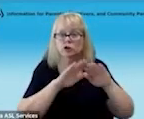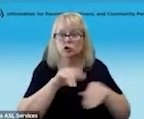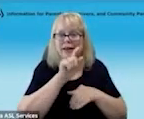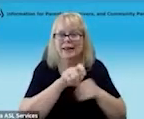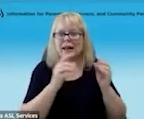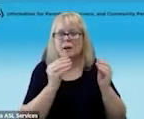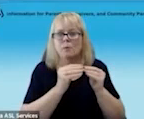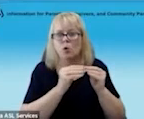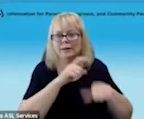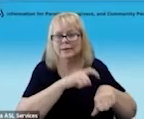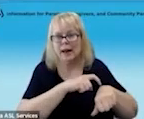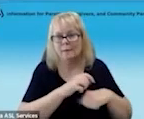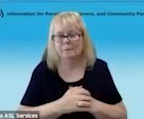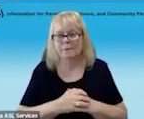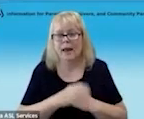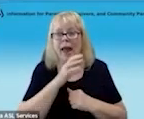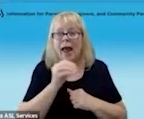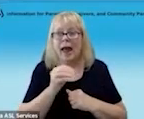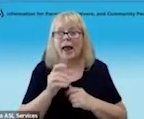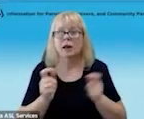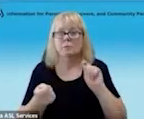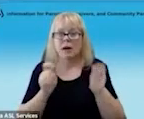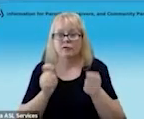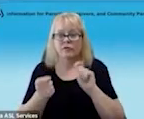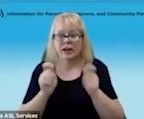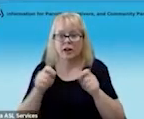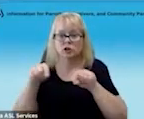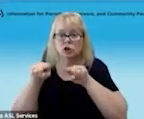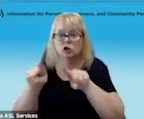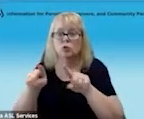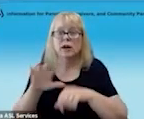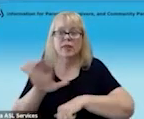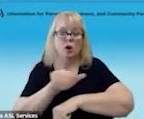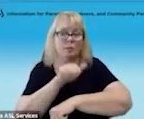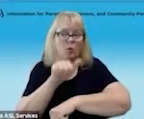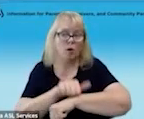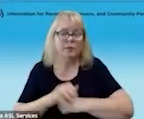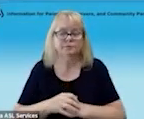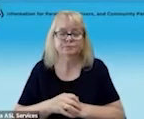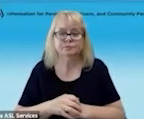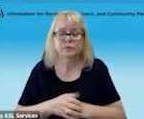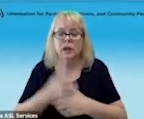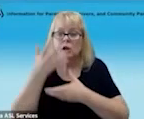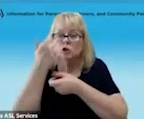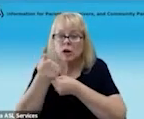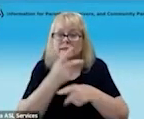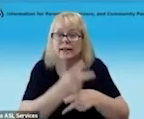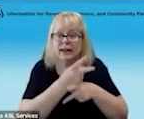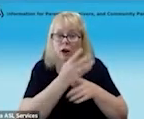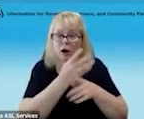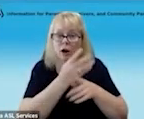or caregiver's vehicle or quiet areas. Longer appointments for children who may need more